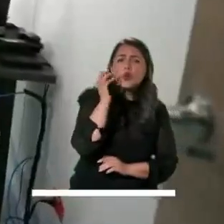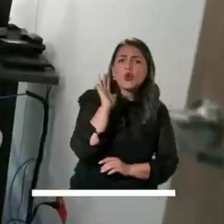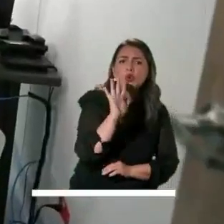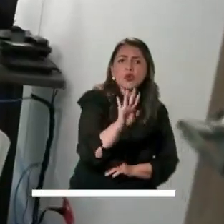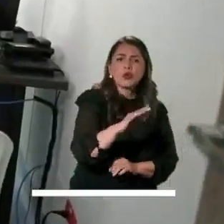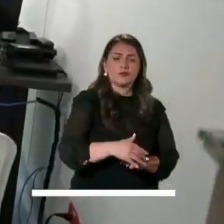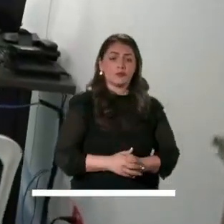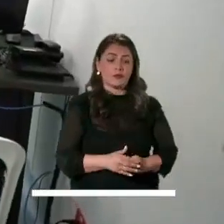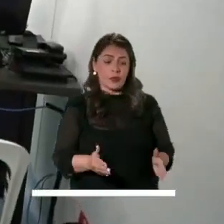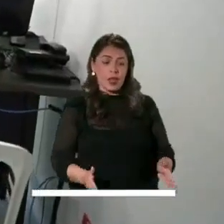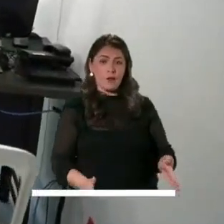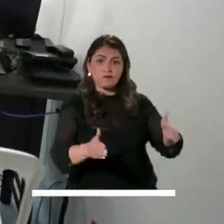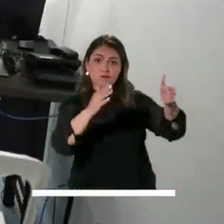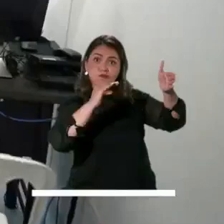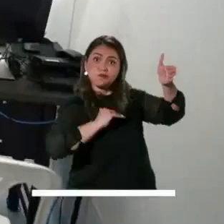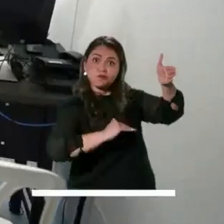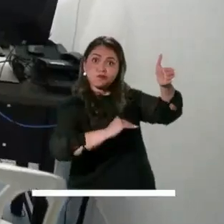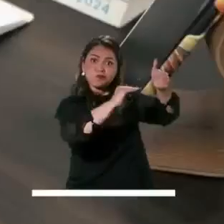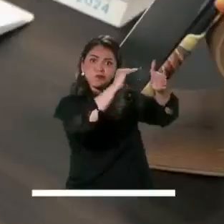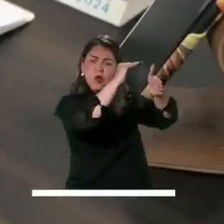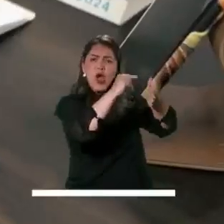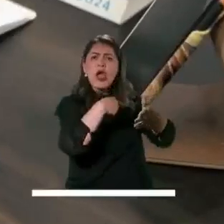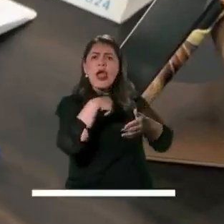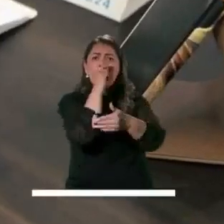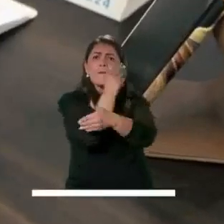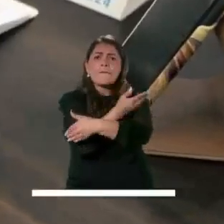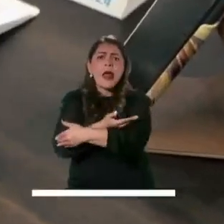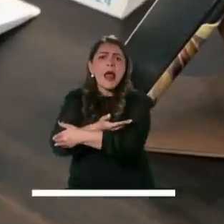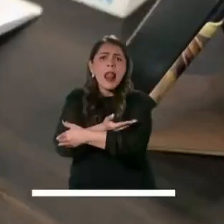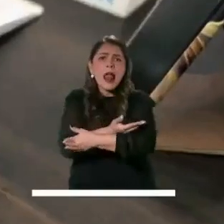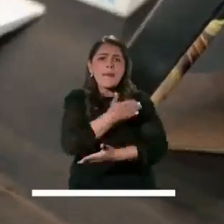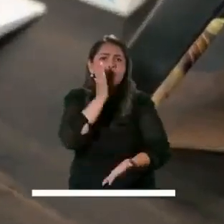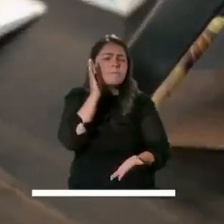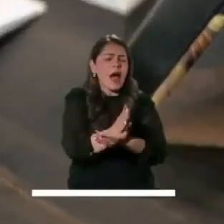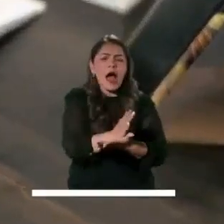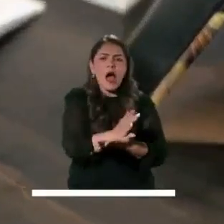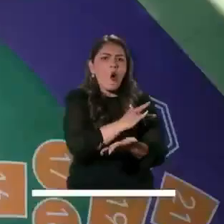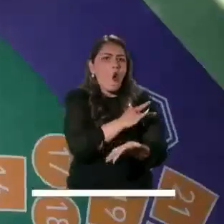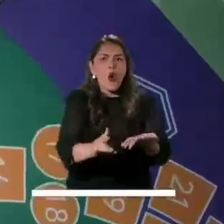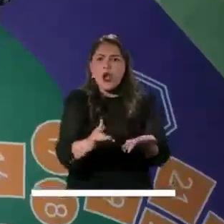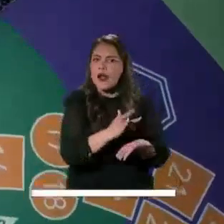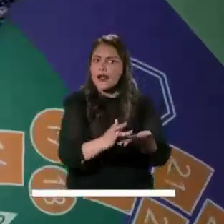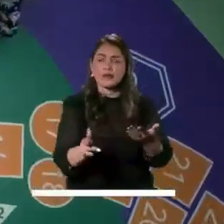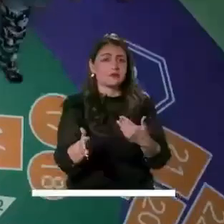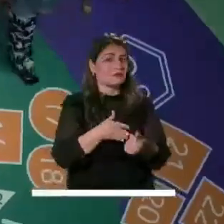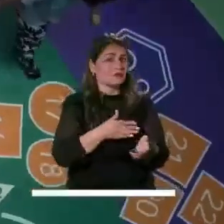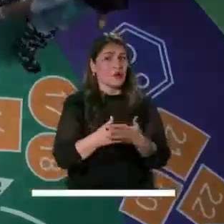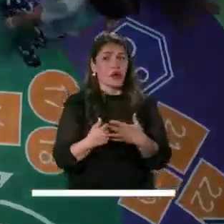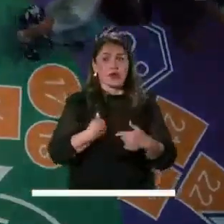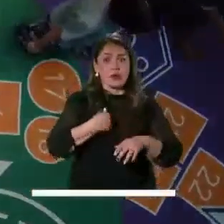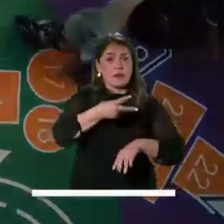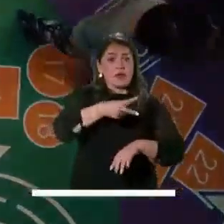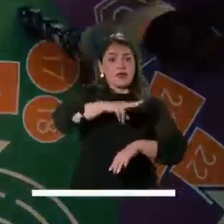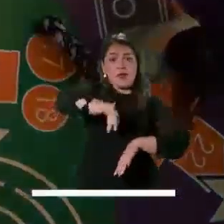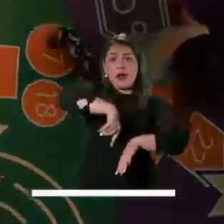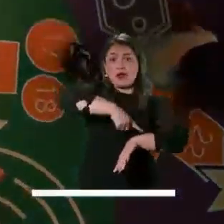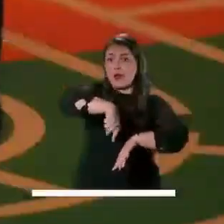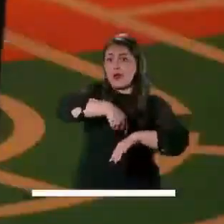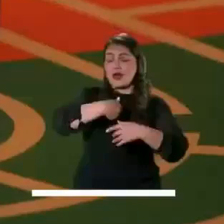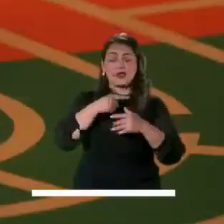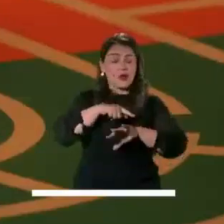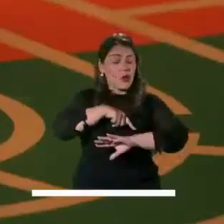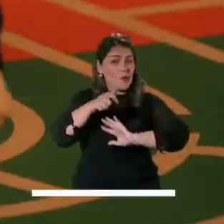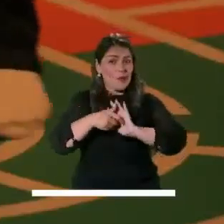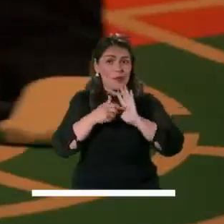pediatric emergencies at any time of day. I am proud to have a one-of-a-kind unit in